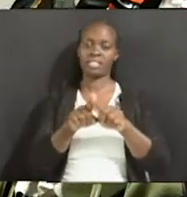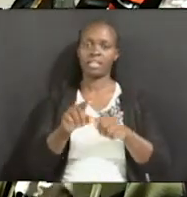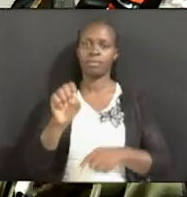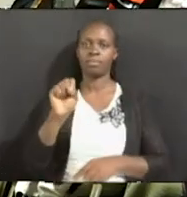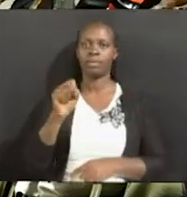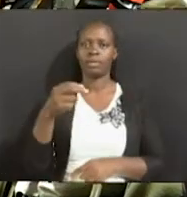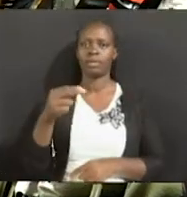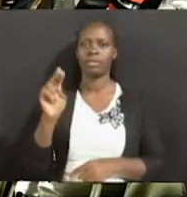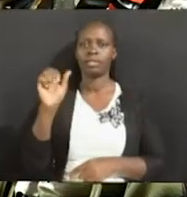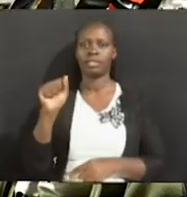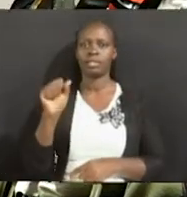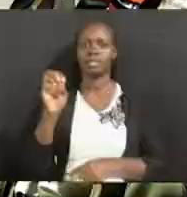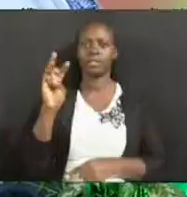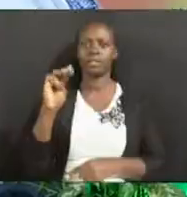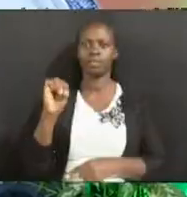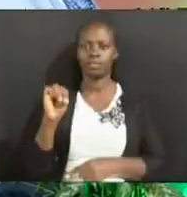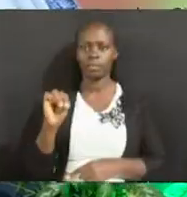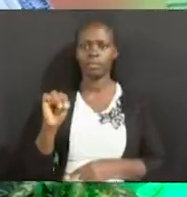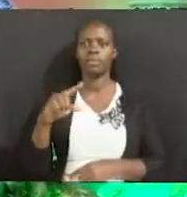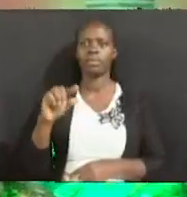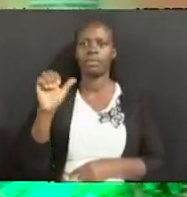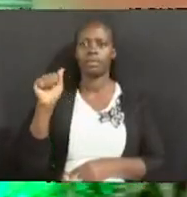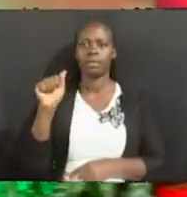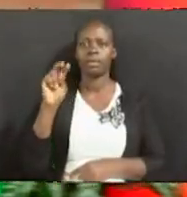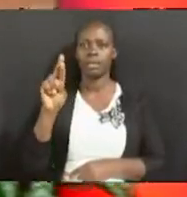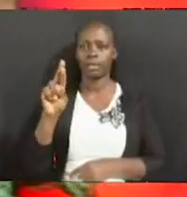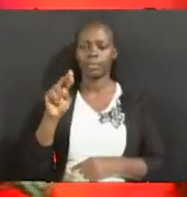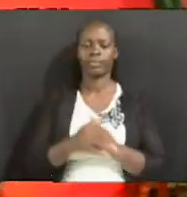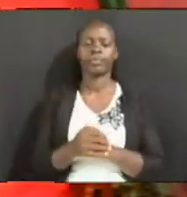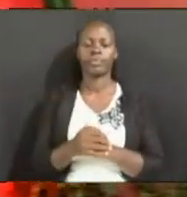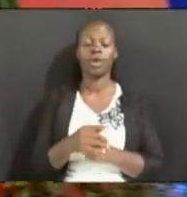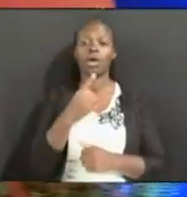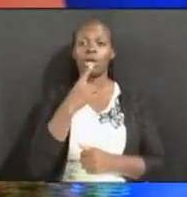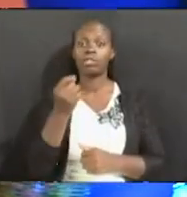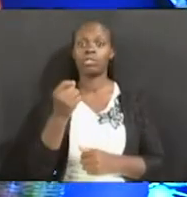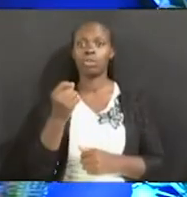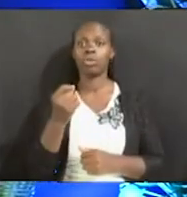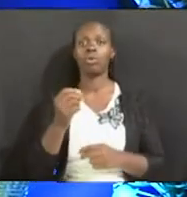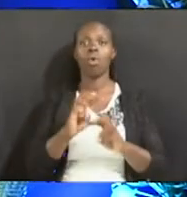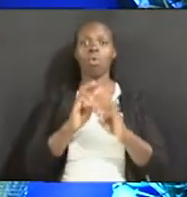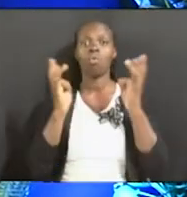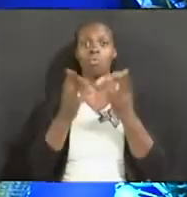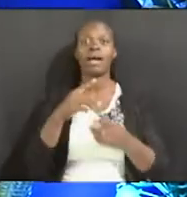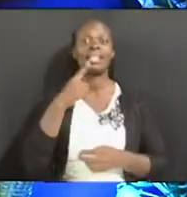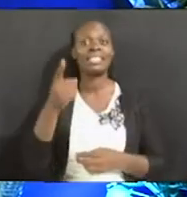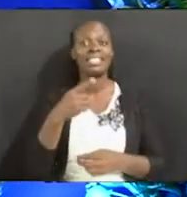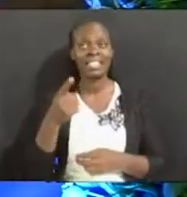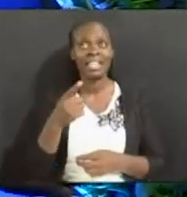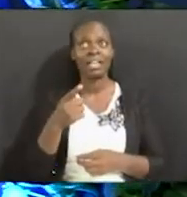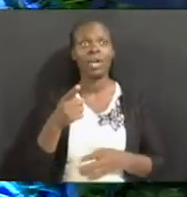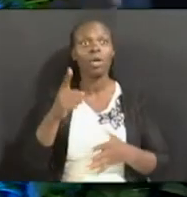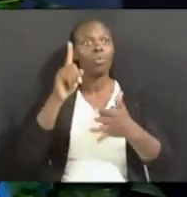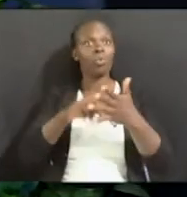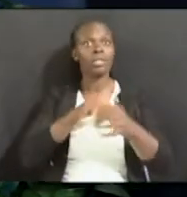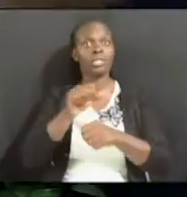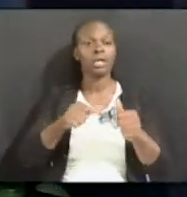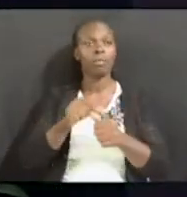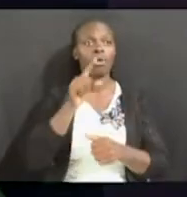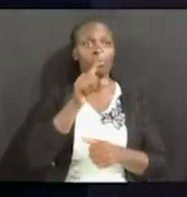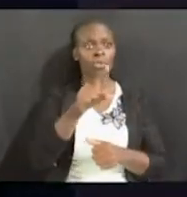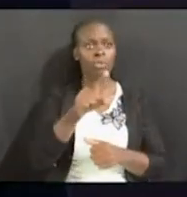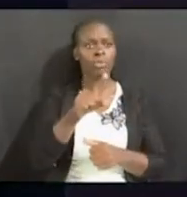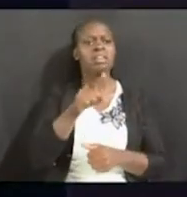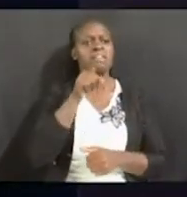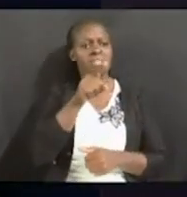after the battle, you can all say that here lies a man who has died empty.